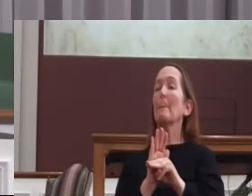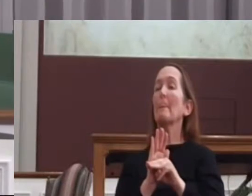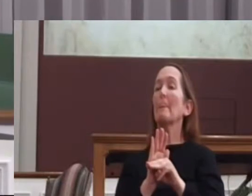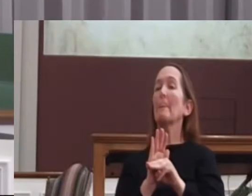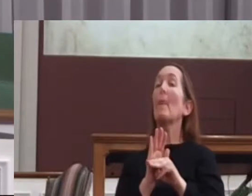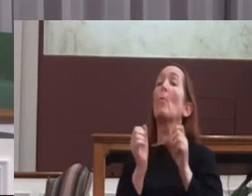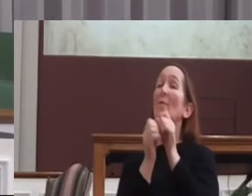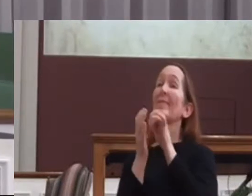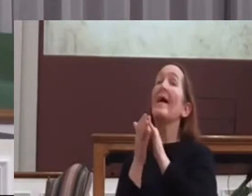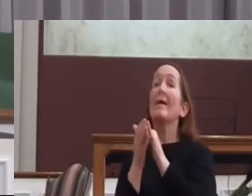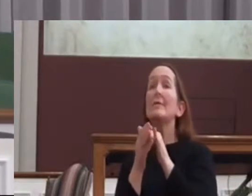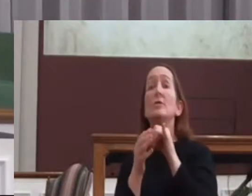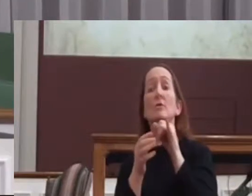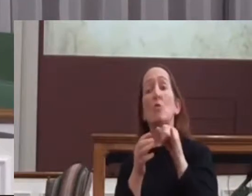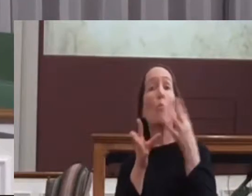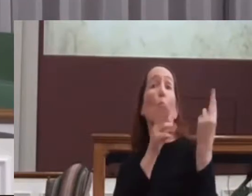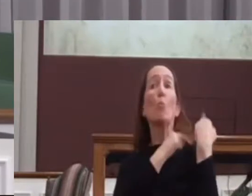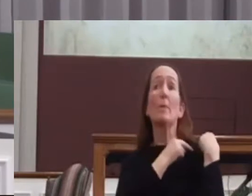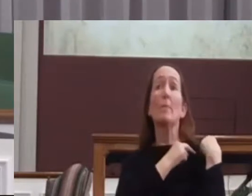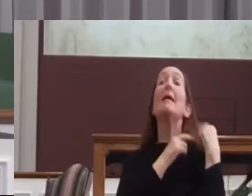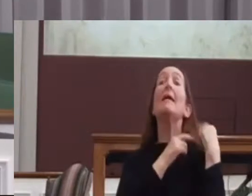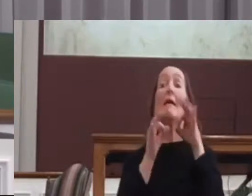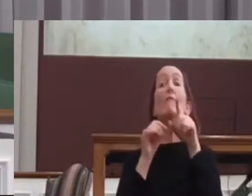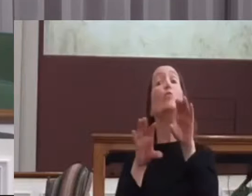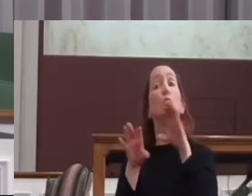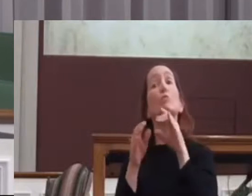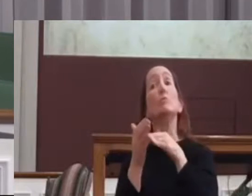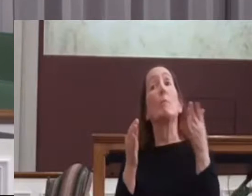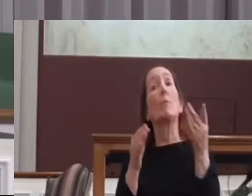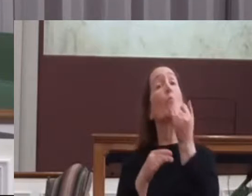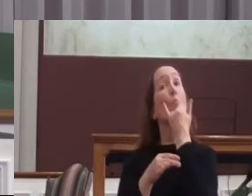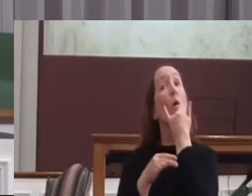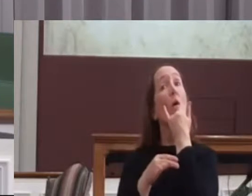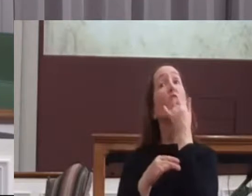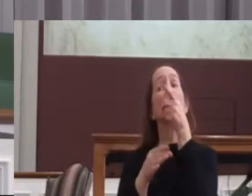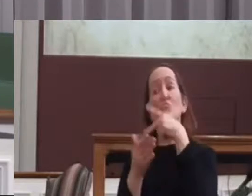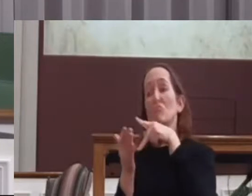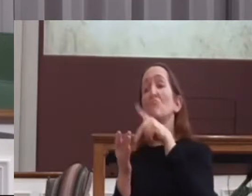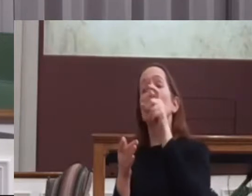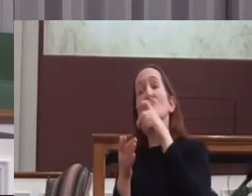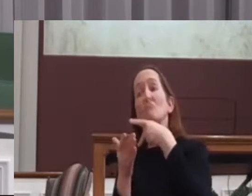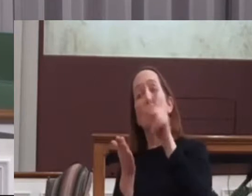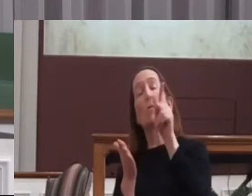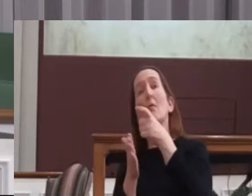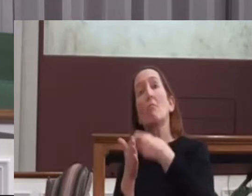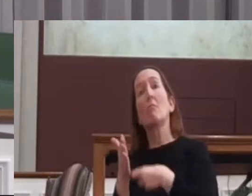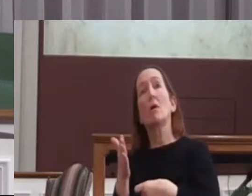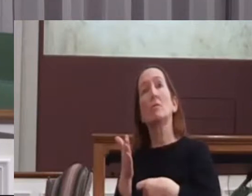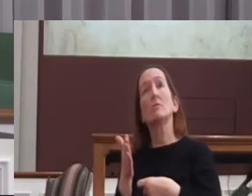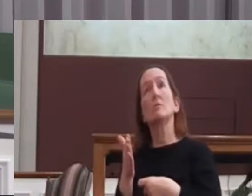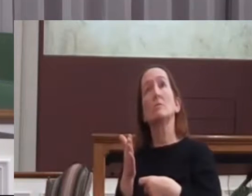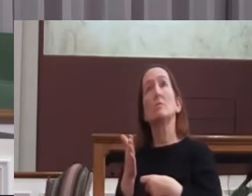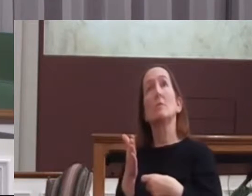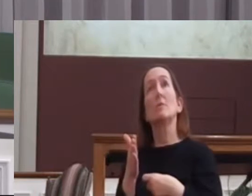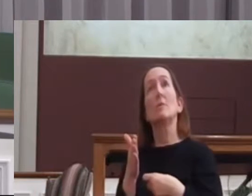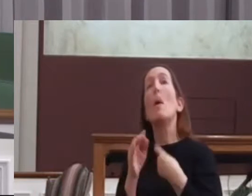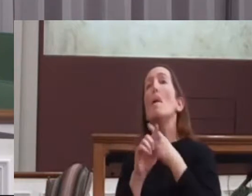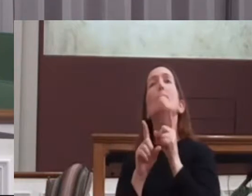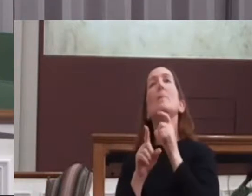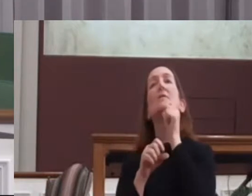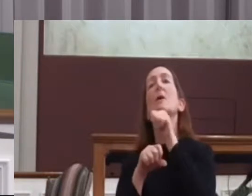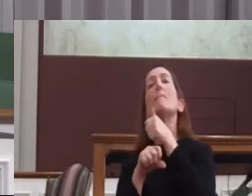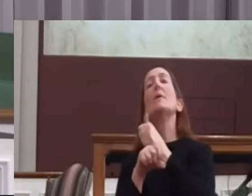judgment. Now, along with that is you're accountable. If you do something wrong, then you should pay the